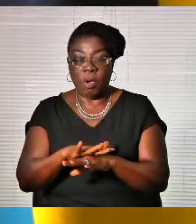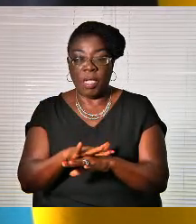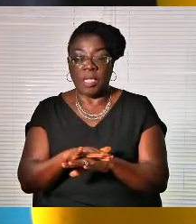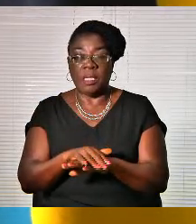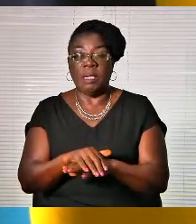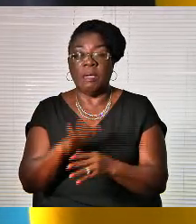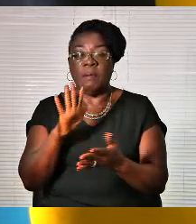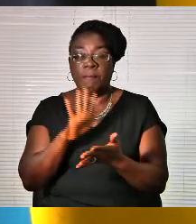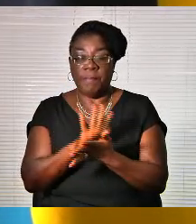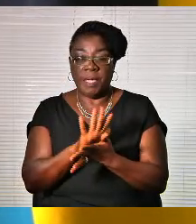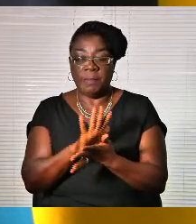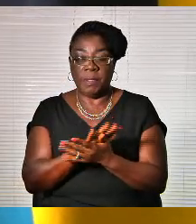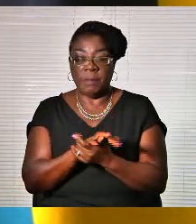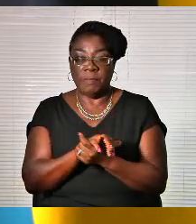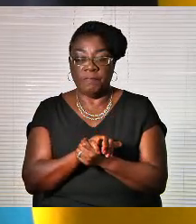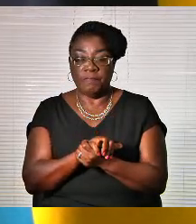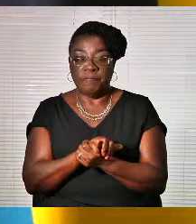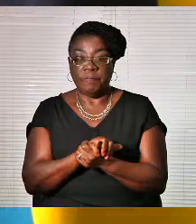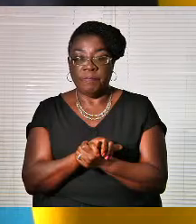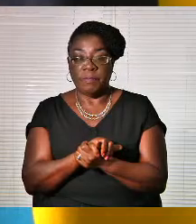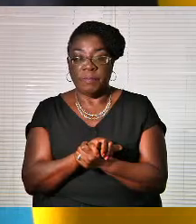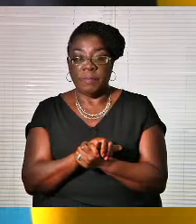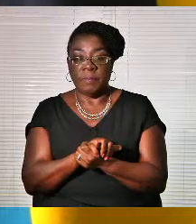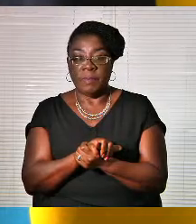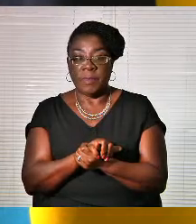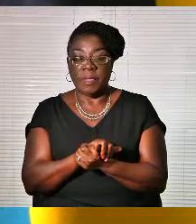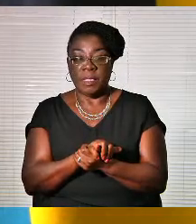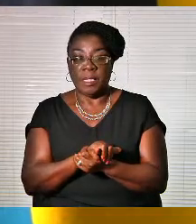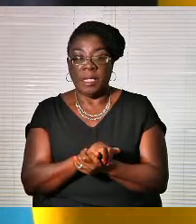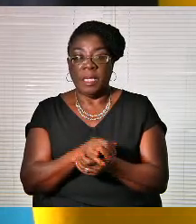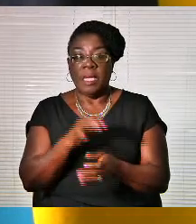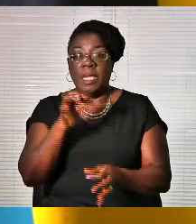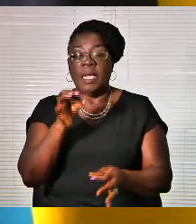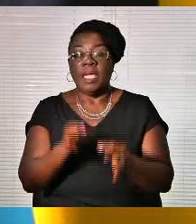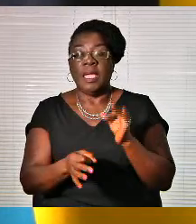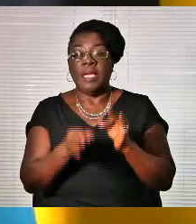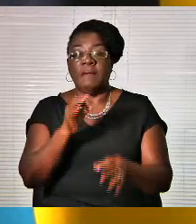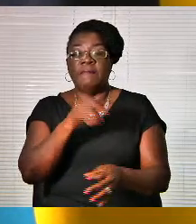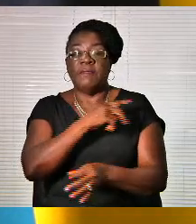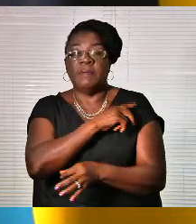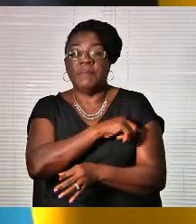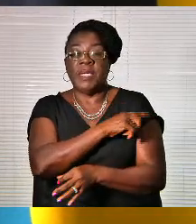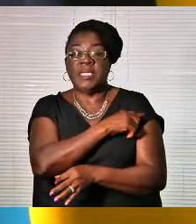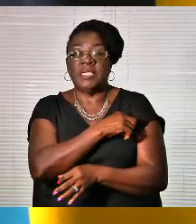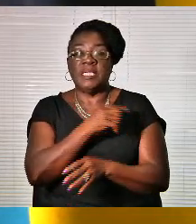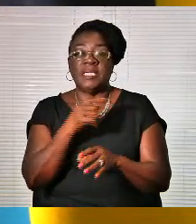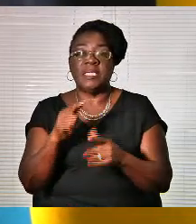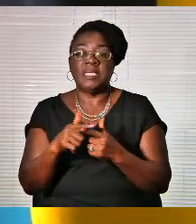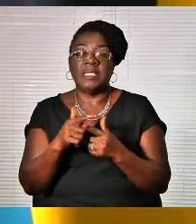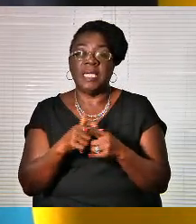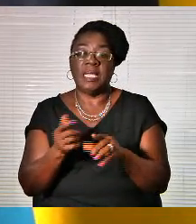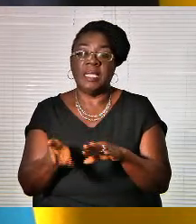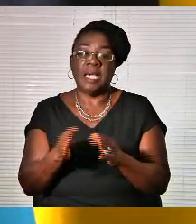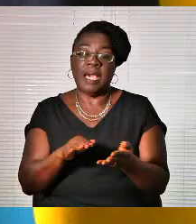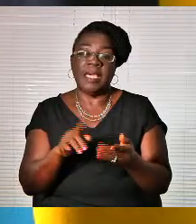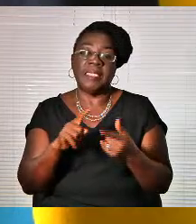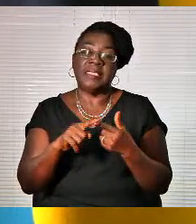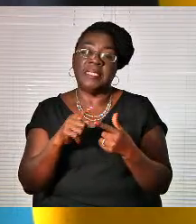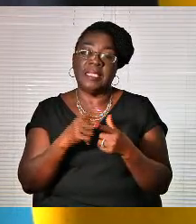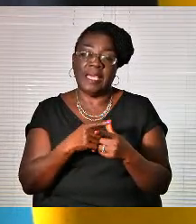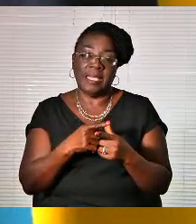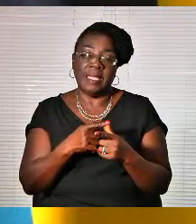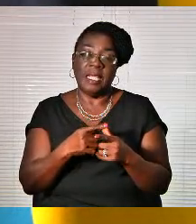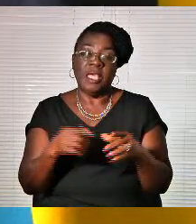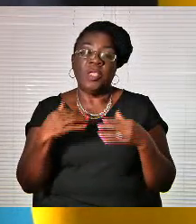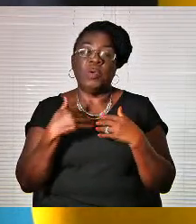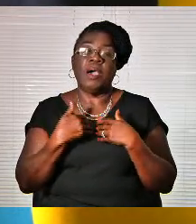are completed, the tests will not be ran. And the other component as well is that the SharePoint system, as I was asked to